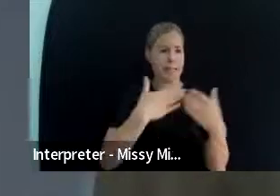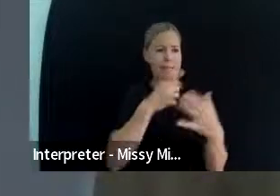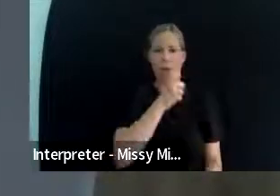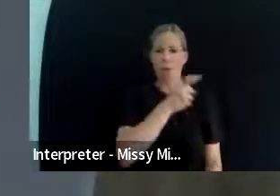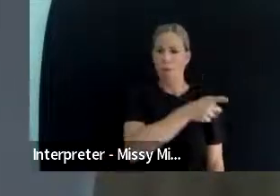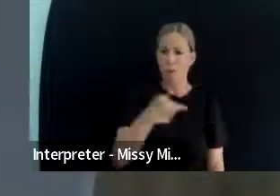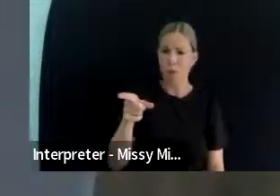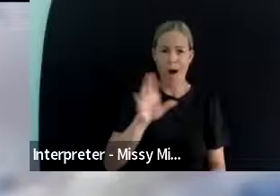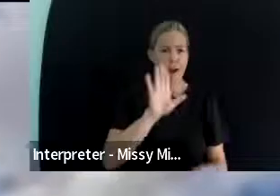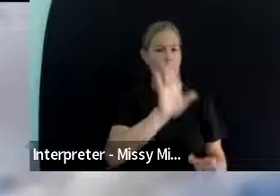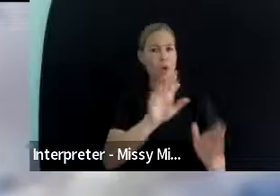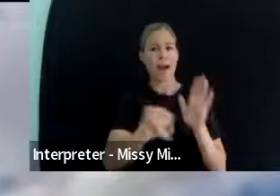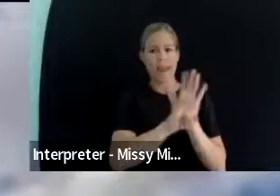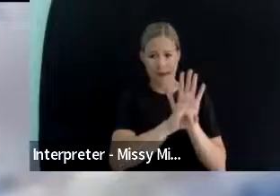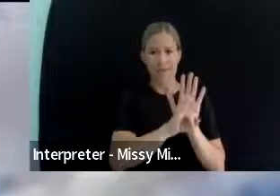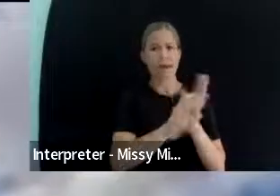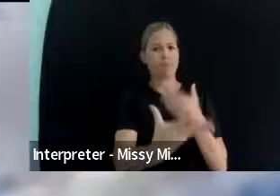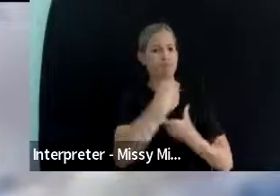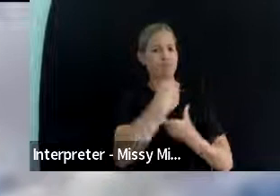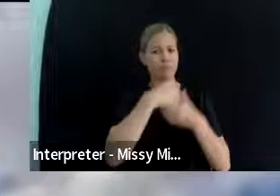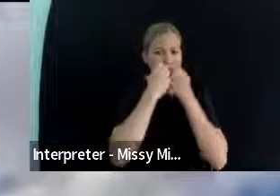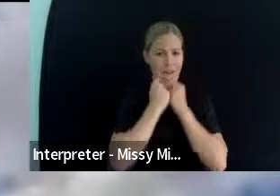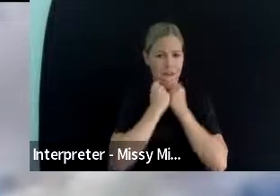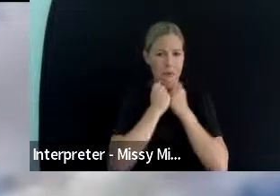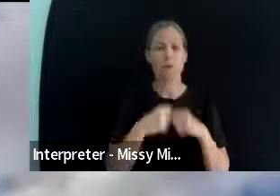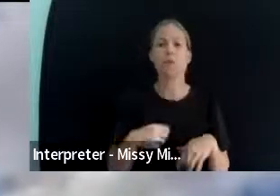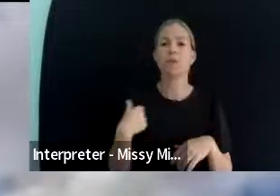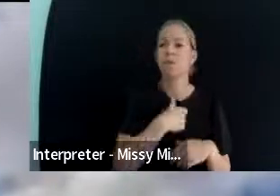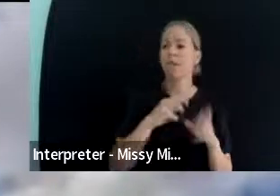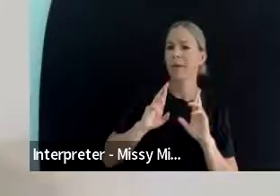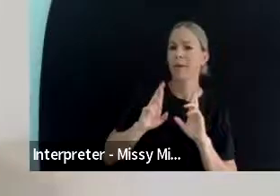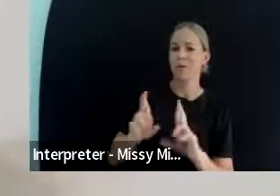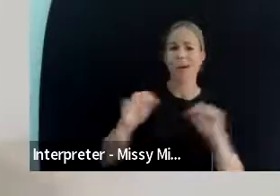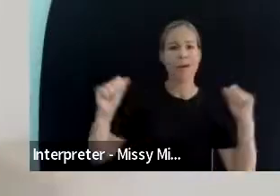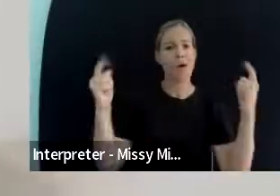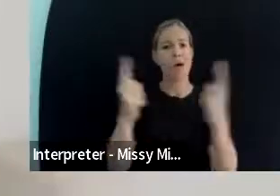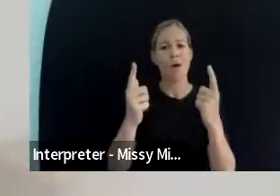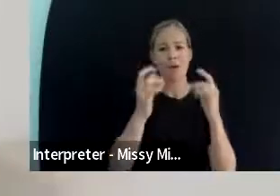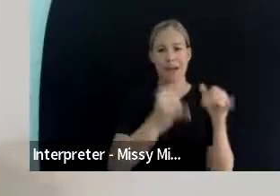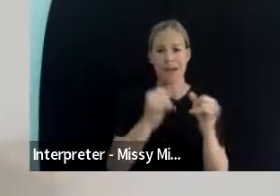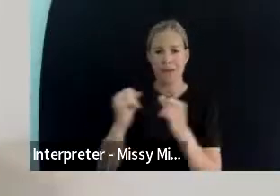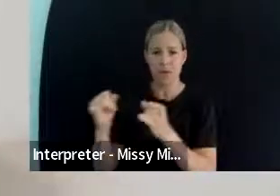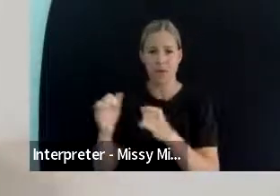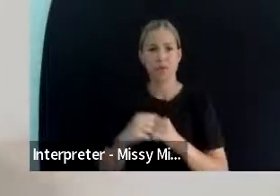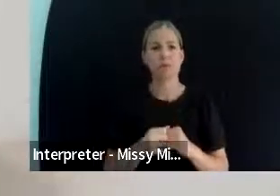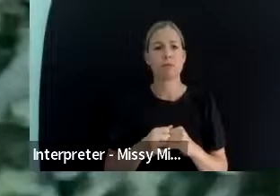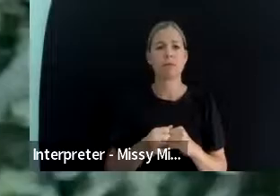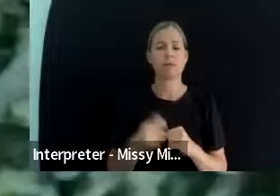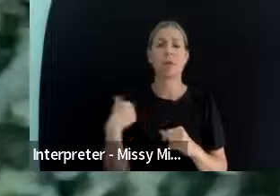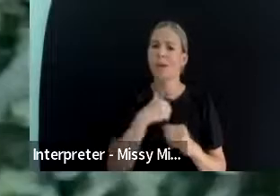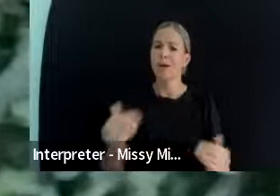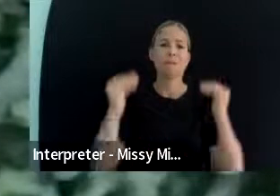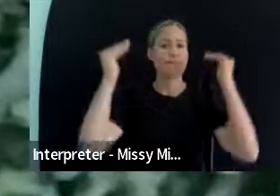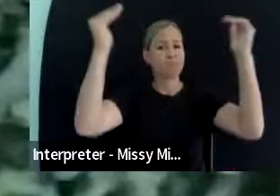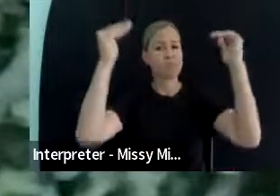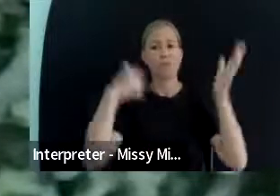people with disabilities. We demonstrate respect for all individuals. We promote self-determination. We